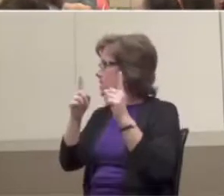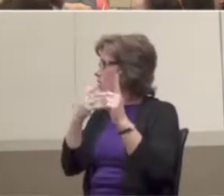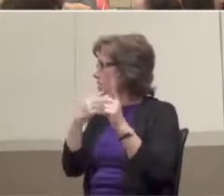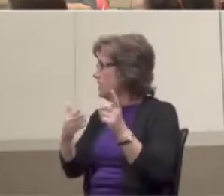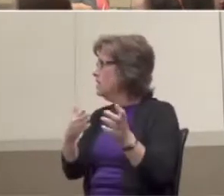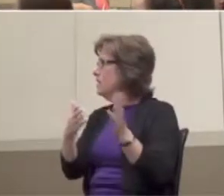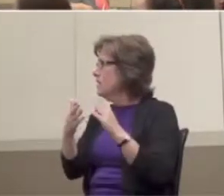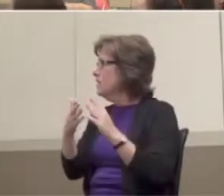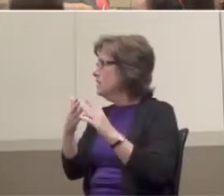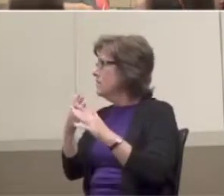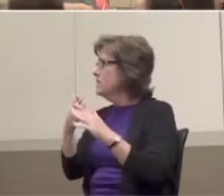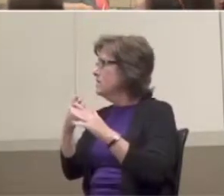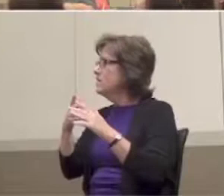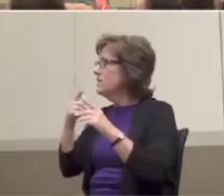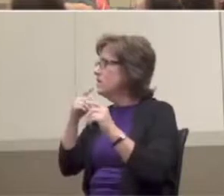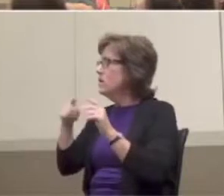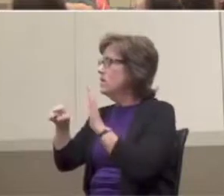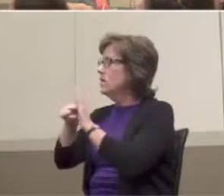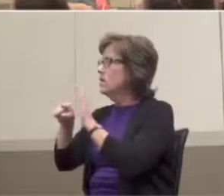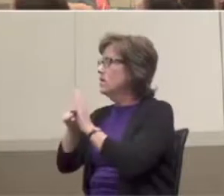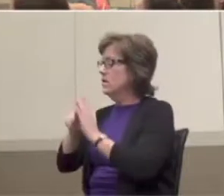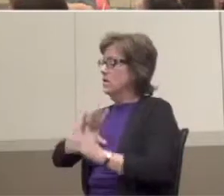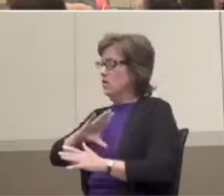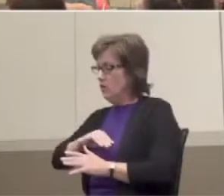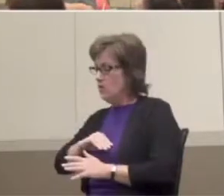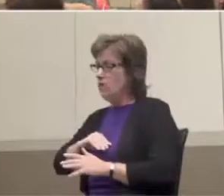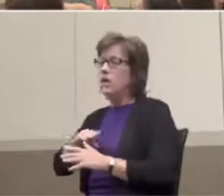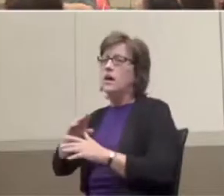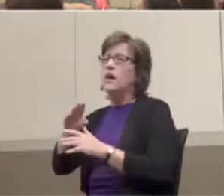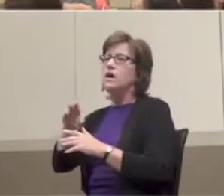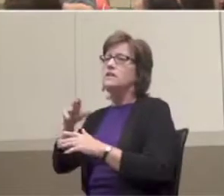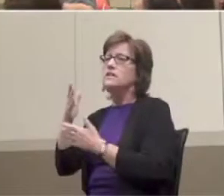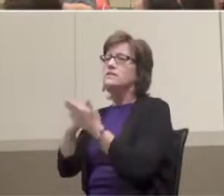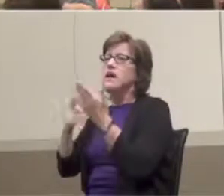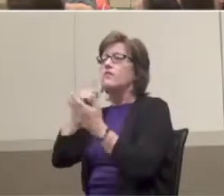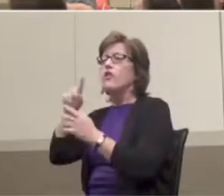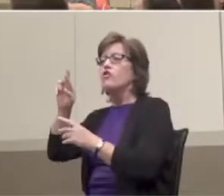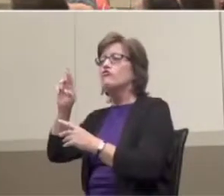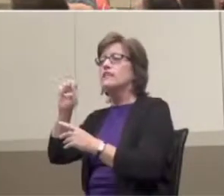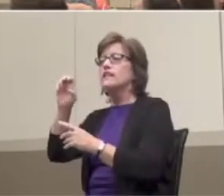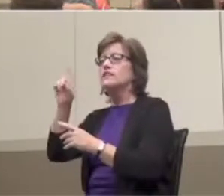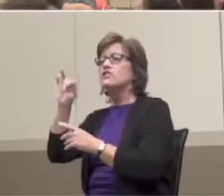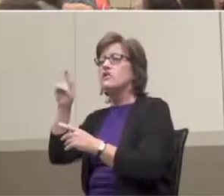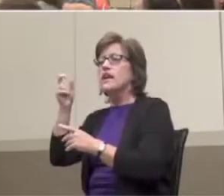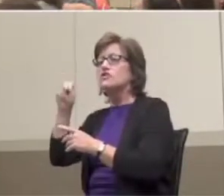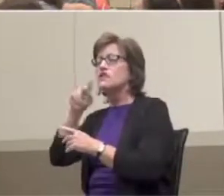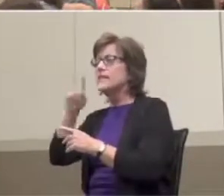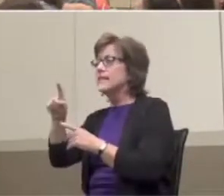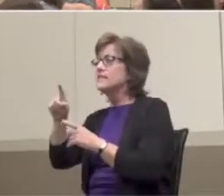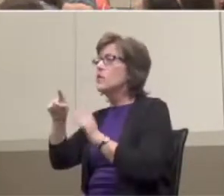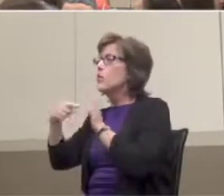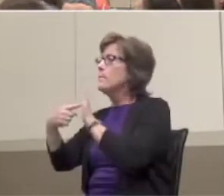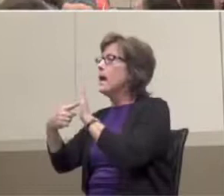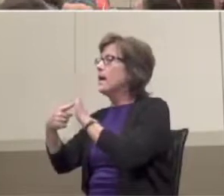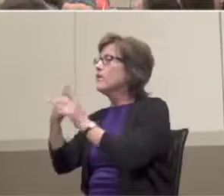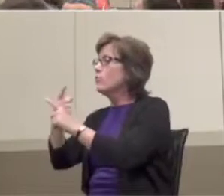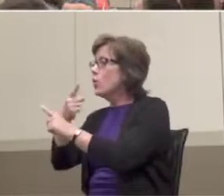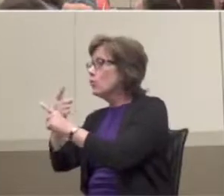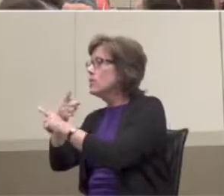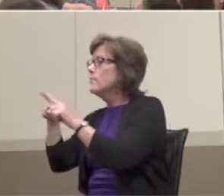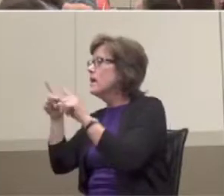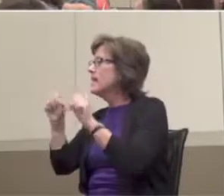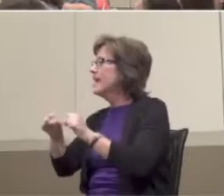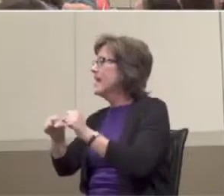really actually work. For redirection, we said it models it appropriately, but it can take a lot of time.